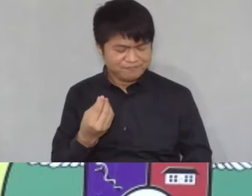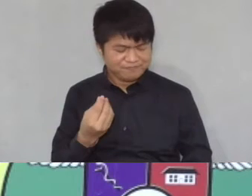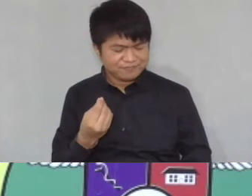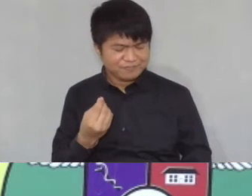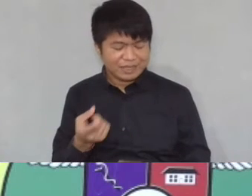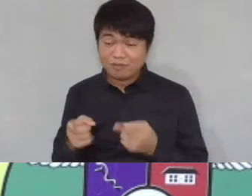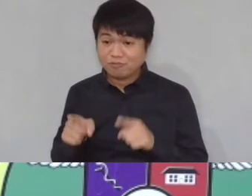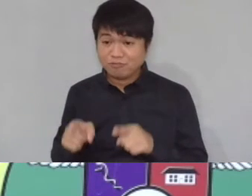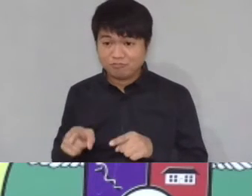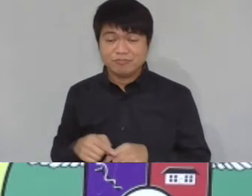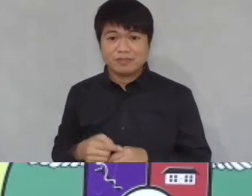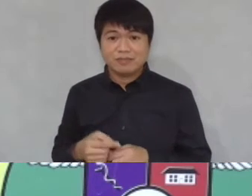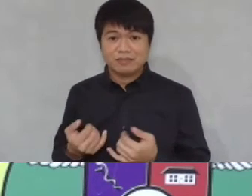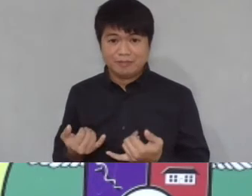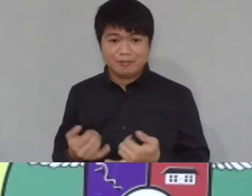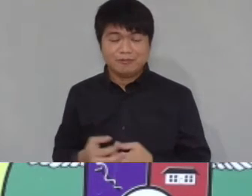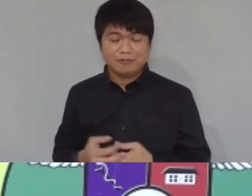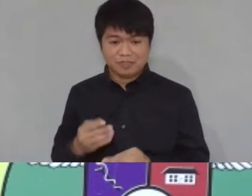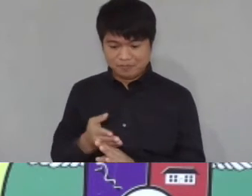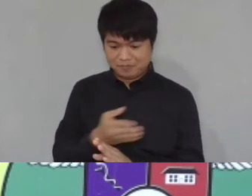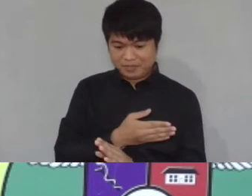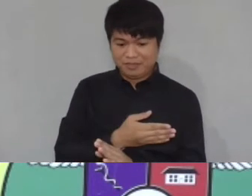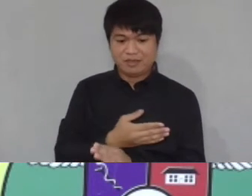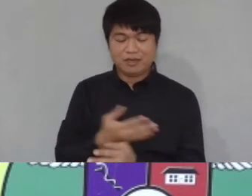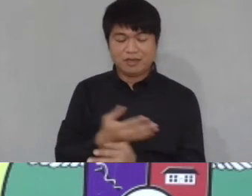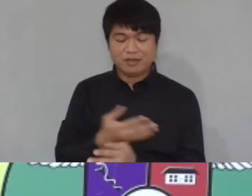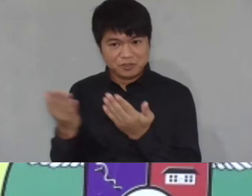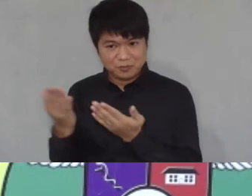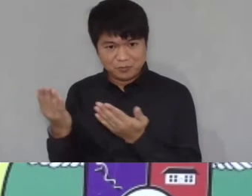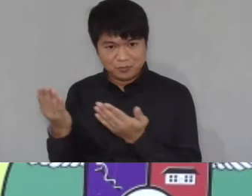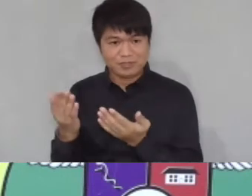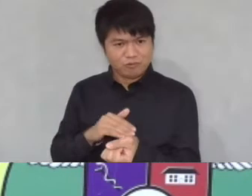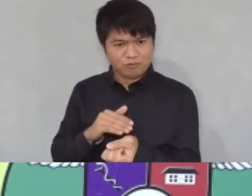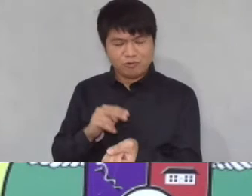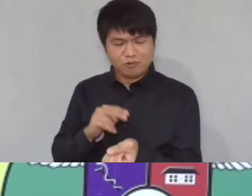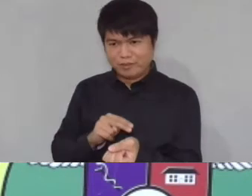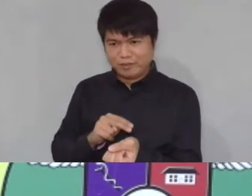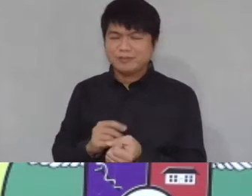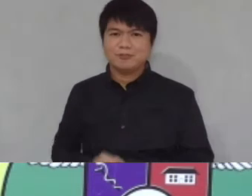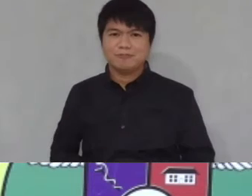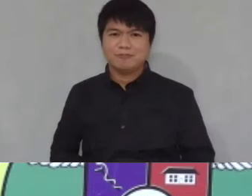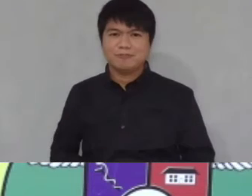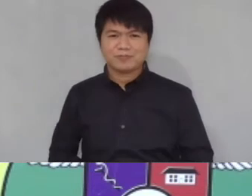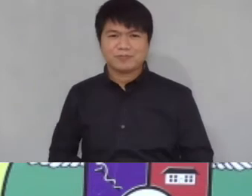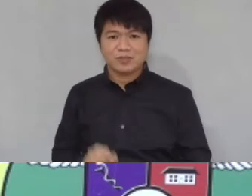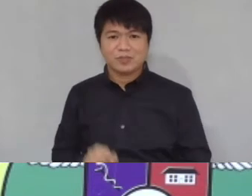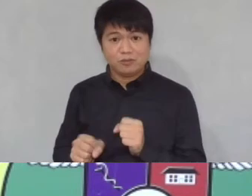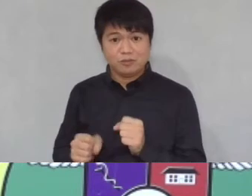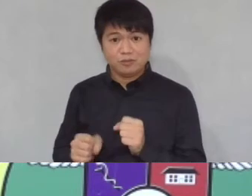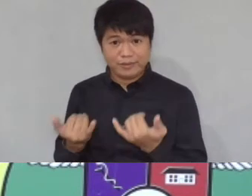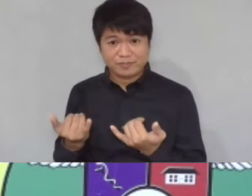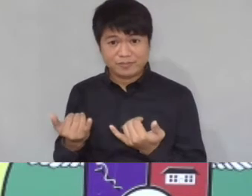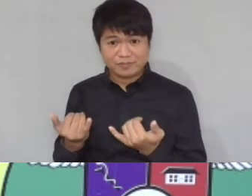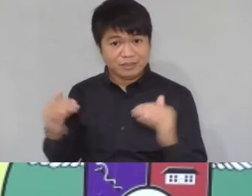ngayong for pre-service and in-service. Okay? So, today's session is